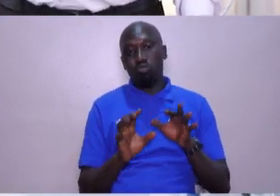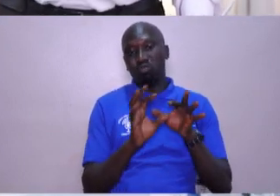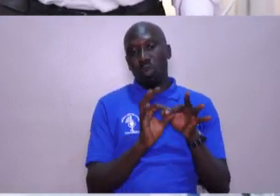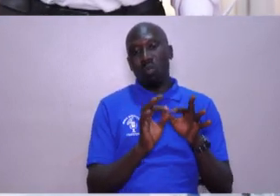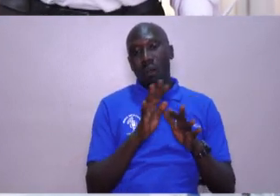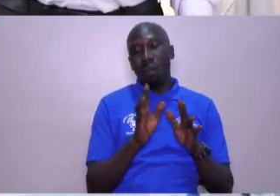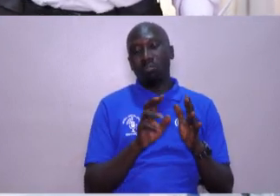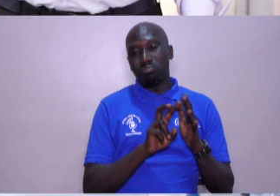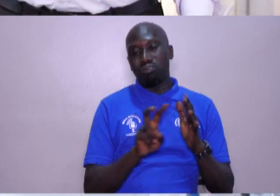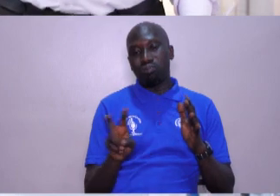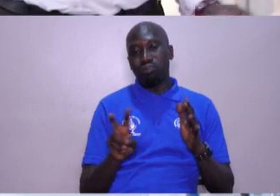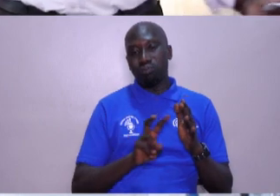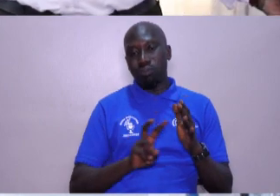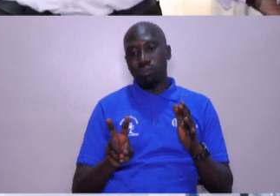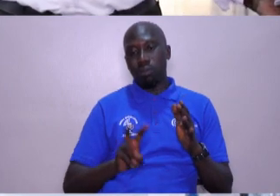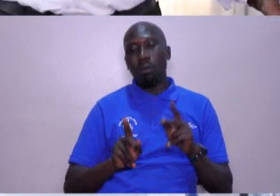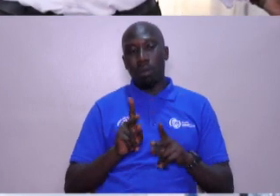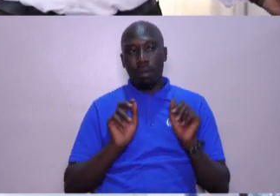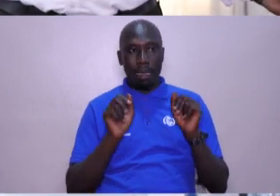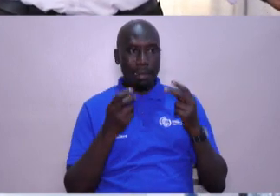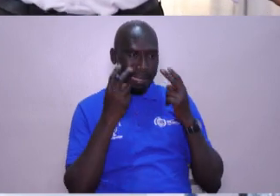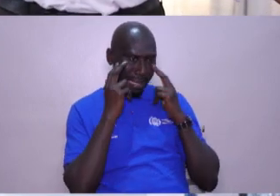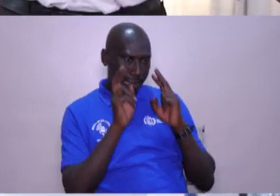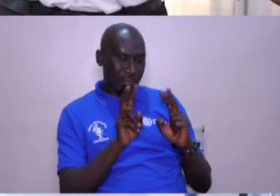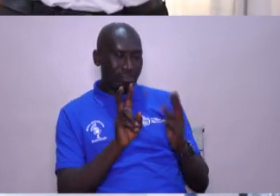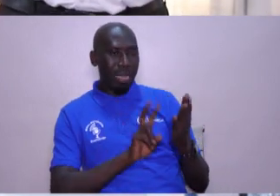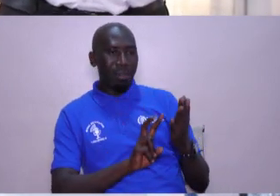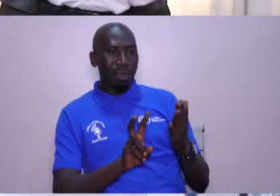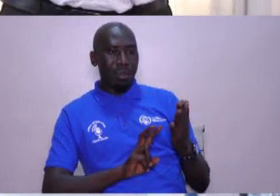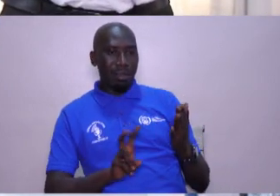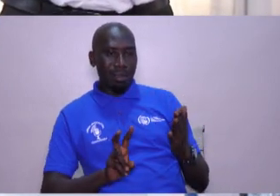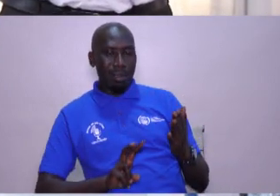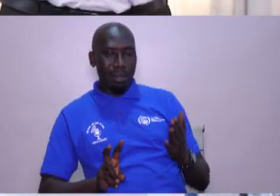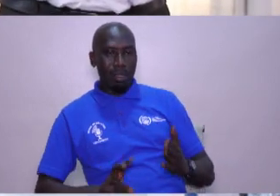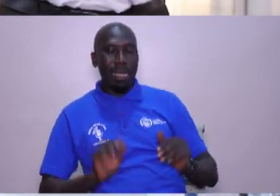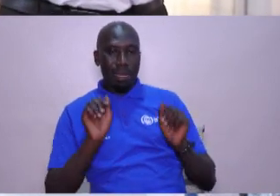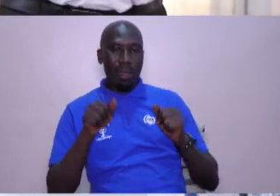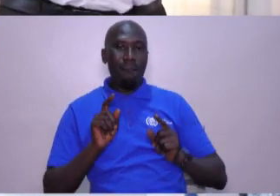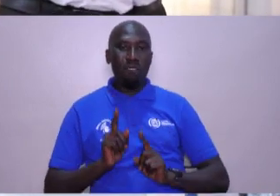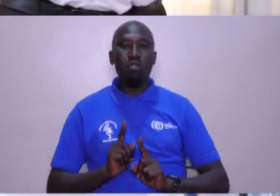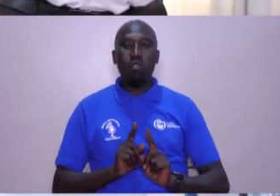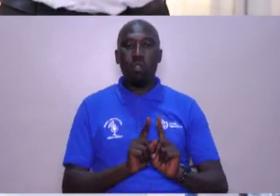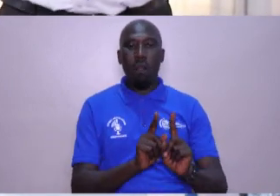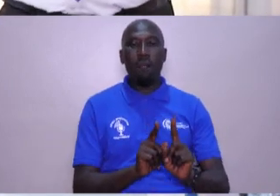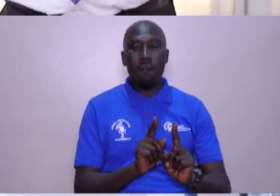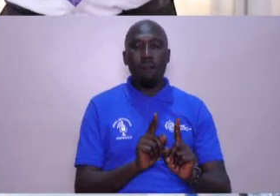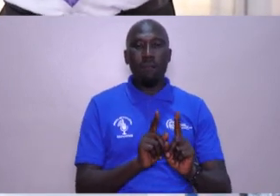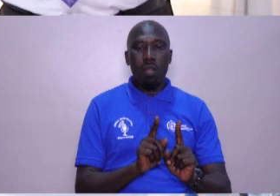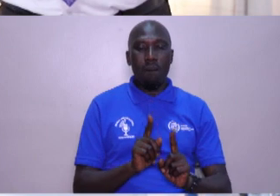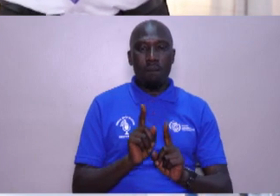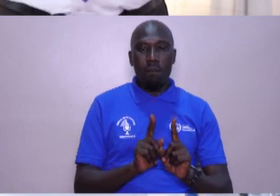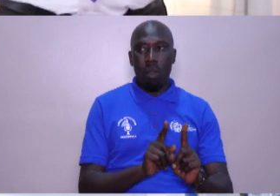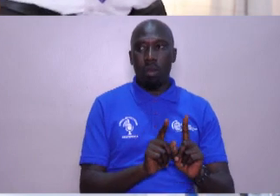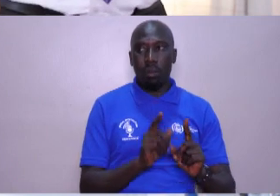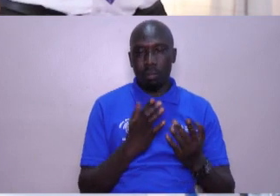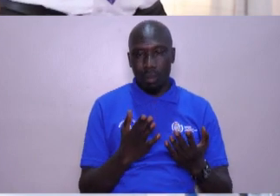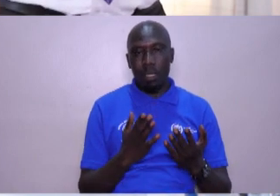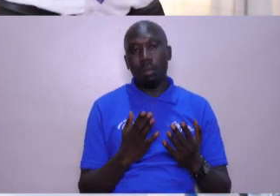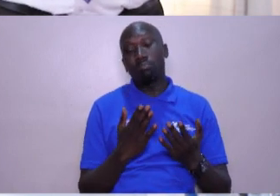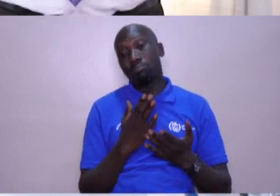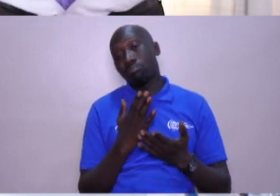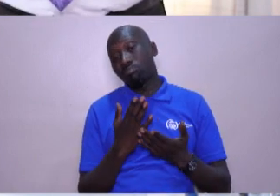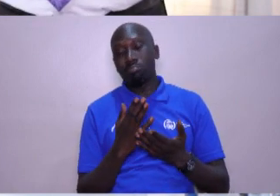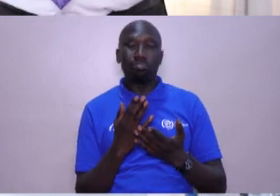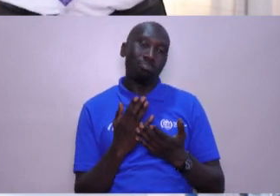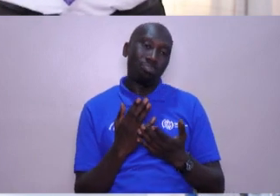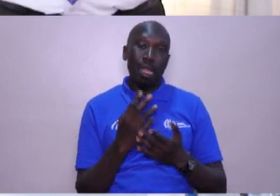there for those who are able to read it, okay? So that they're able to follow. They're able to follow. Then somebody can